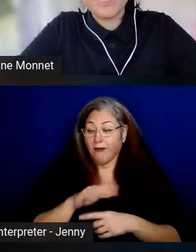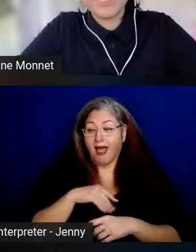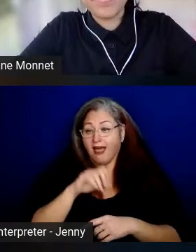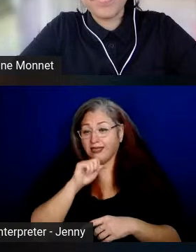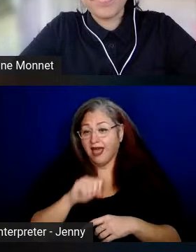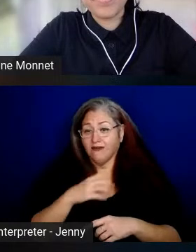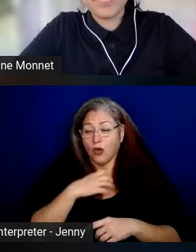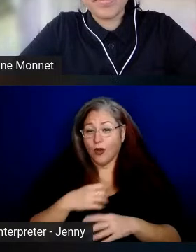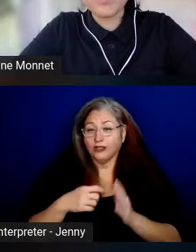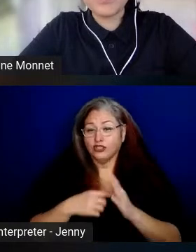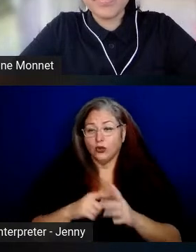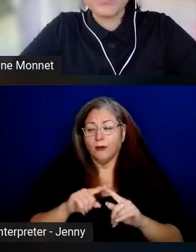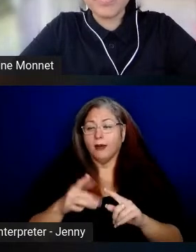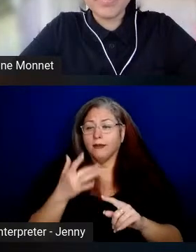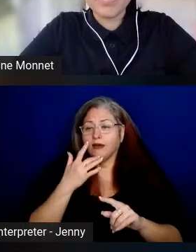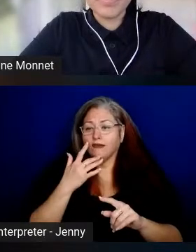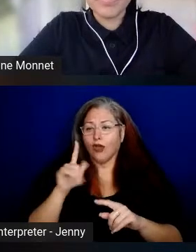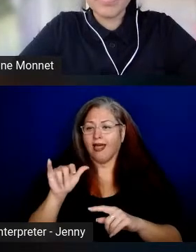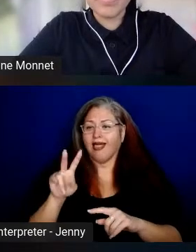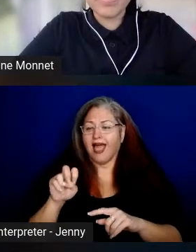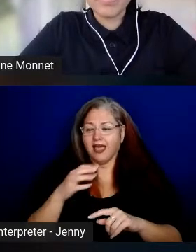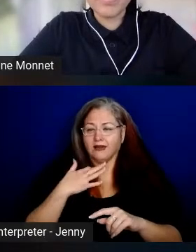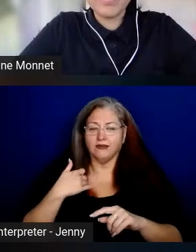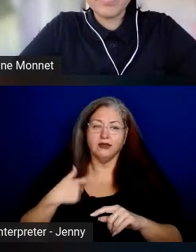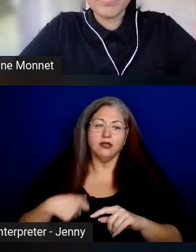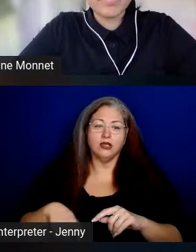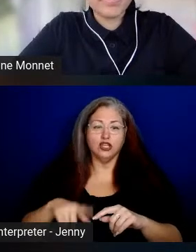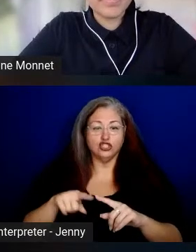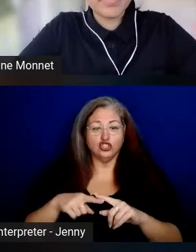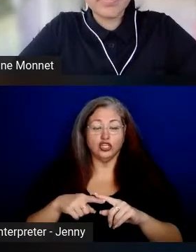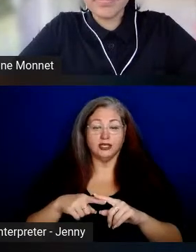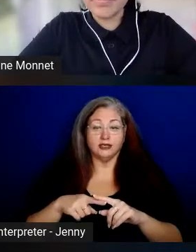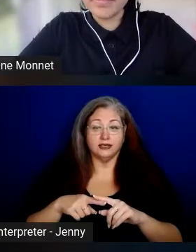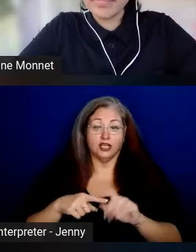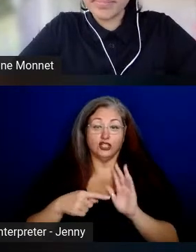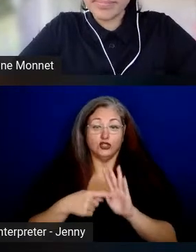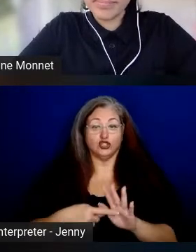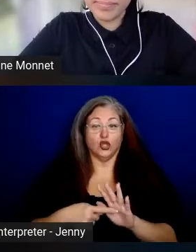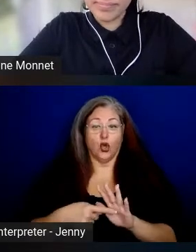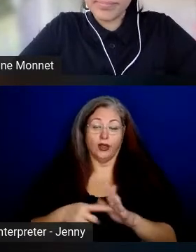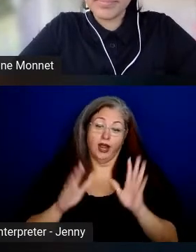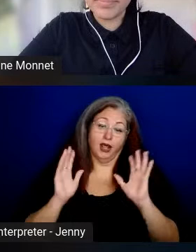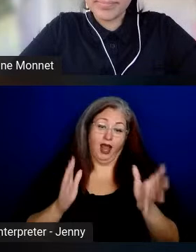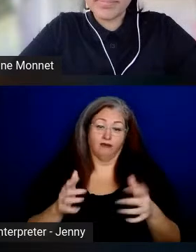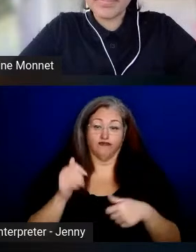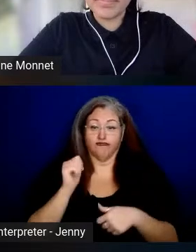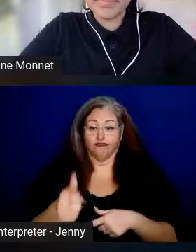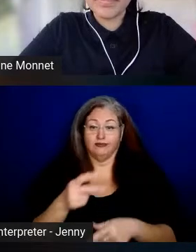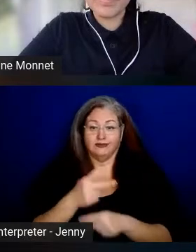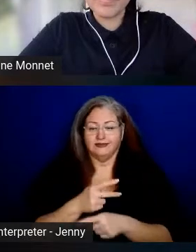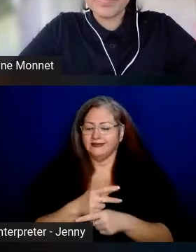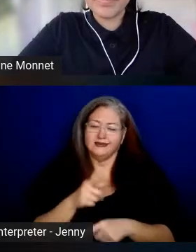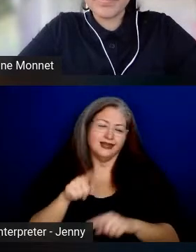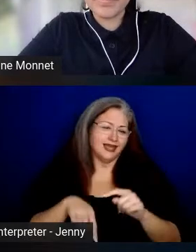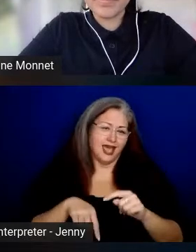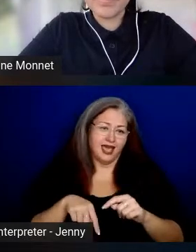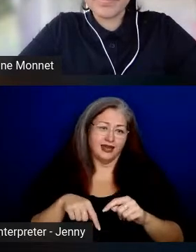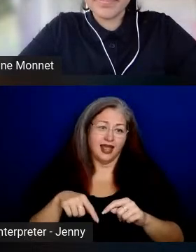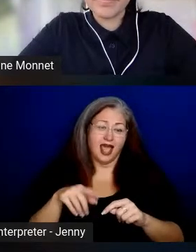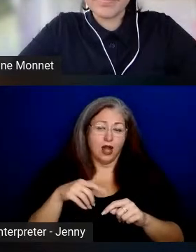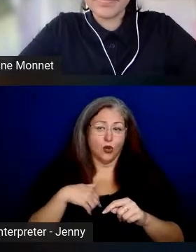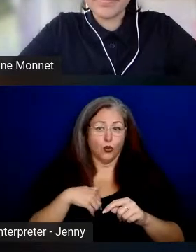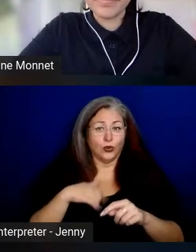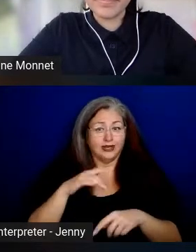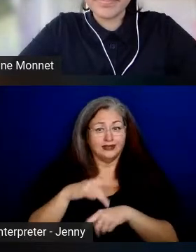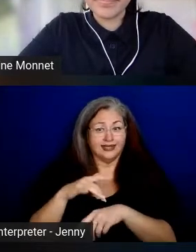show it in a live audience. I don't mm-hmm. feel that we can just release it and leave people to grapple on their own with that. And we've shown some difficult topics.